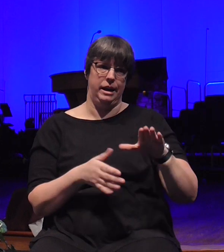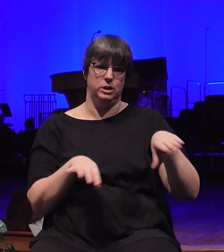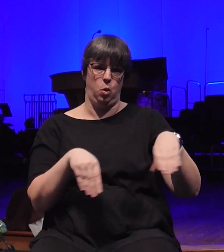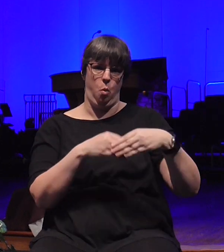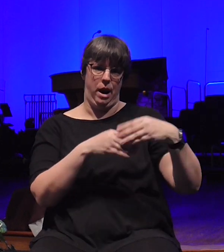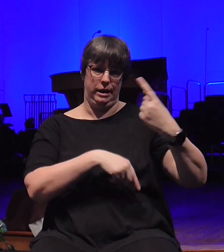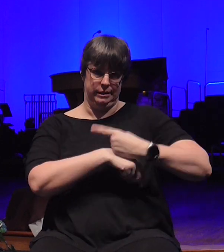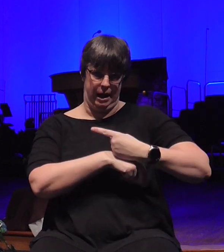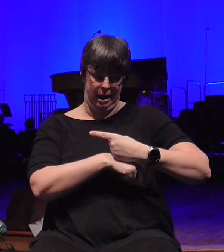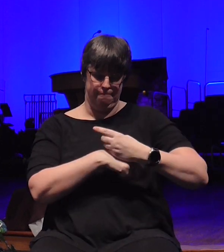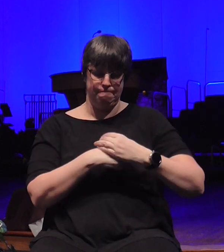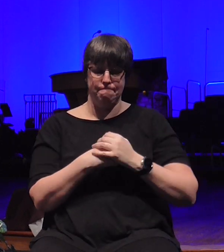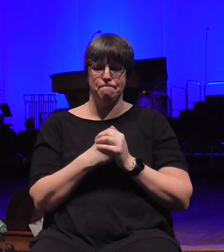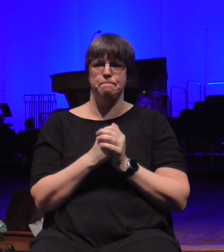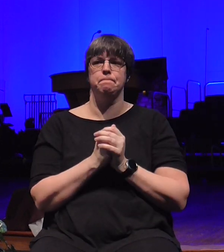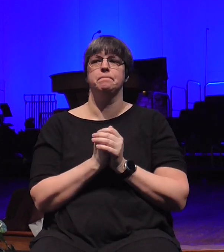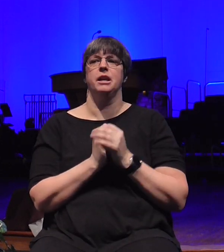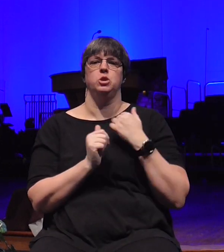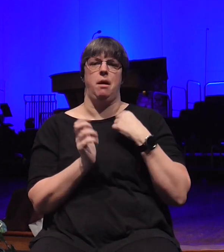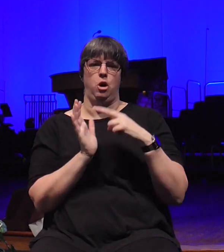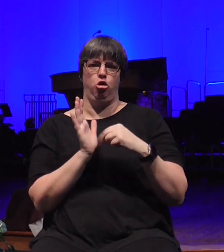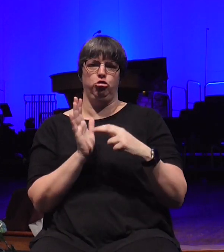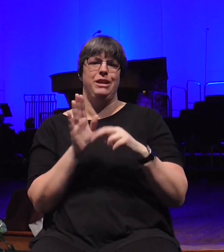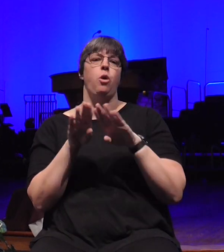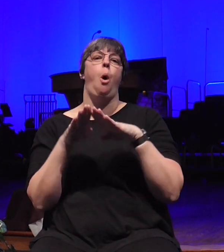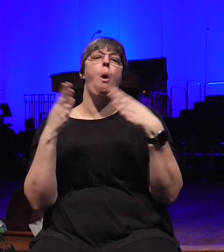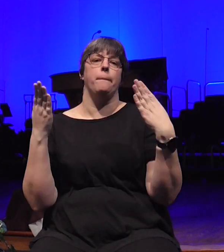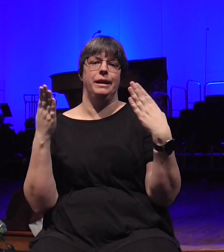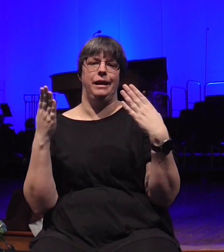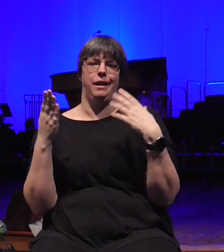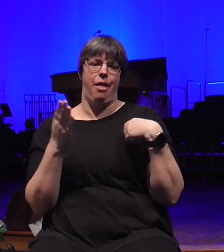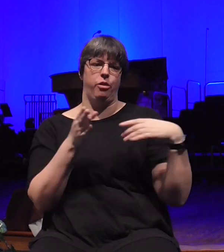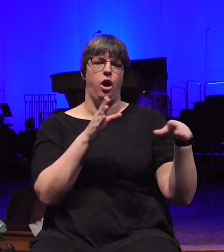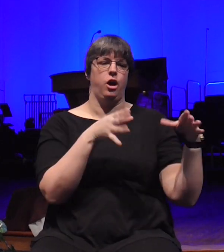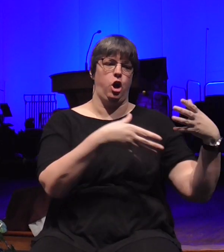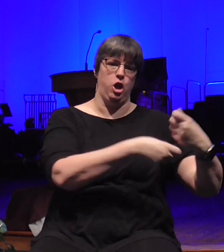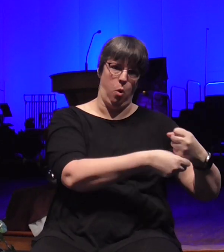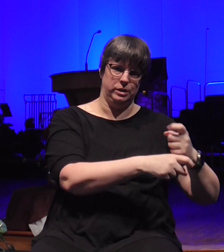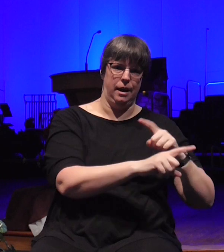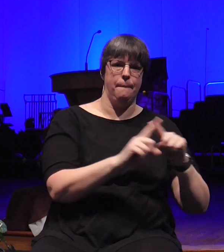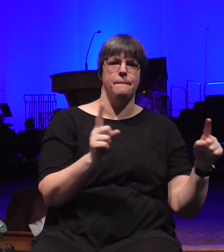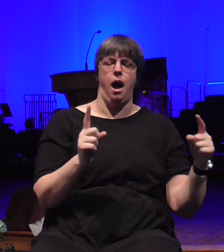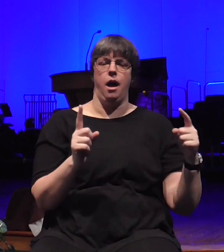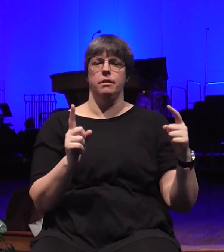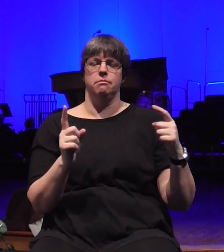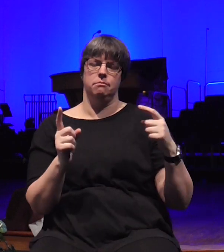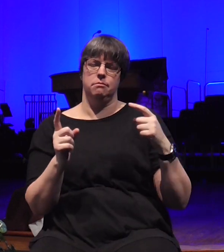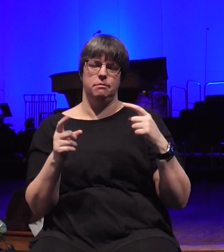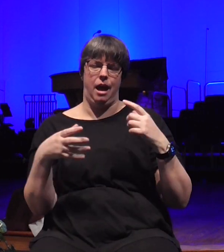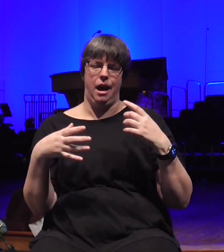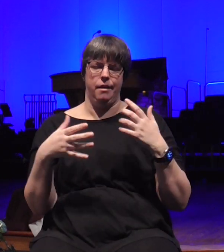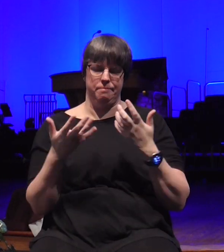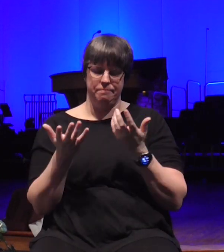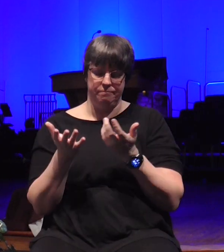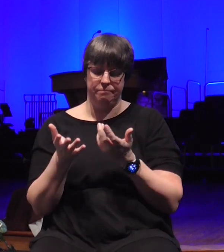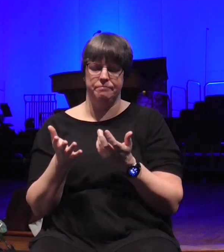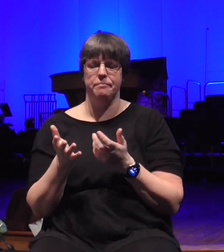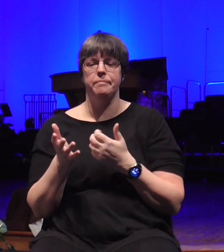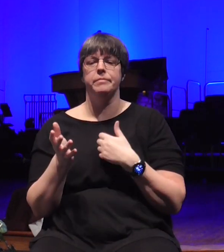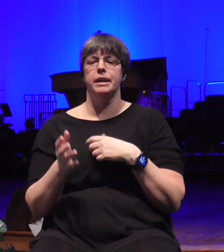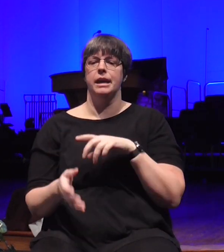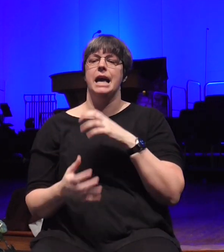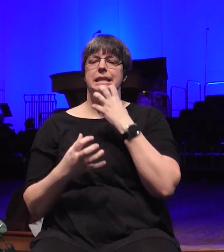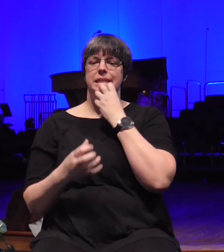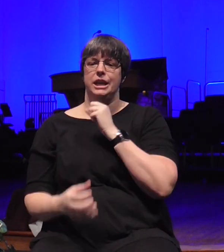plus. And I'm just going to read the opening as I wrote it and the closing, but I'll just paraphrase the body of it. Dear